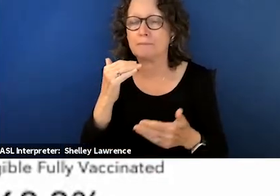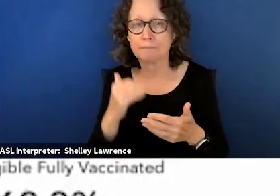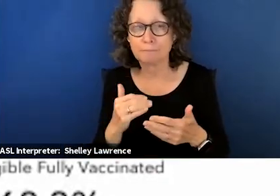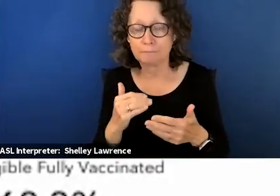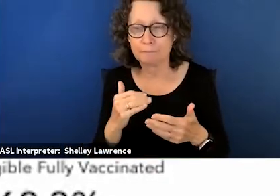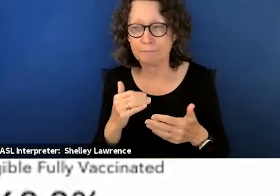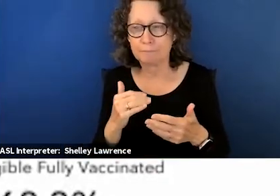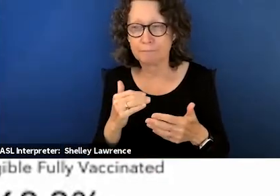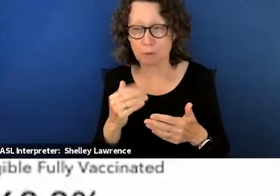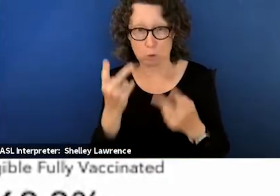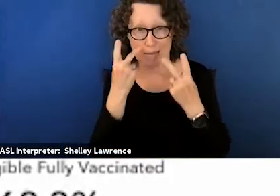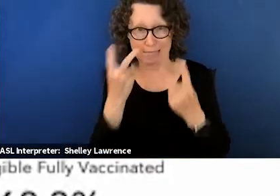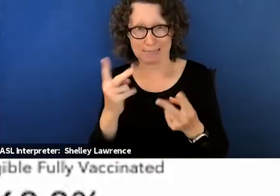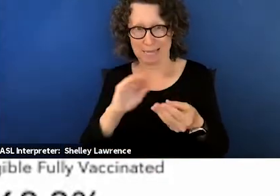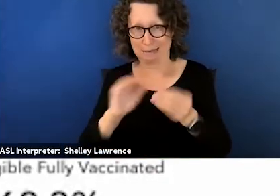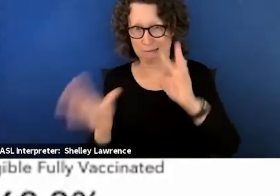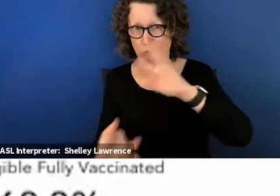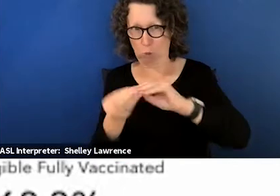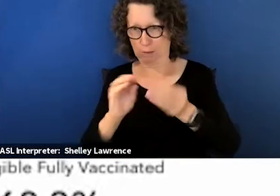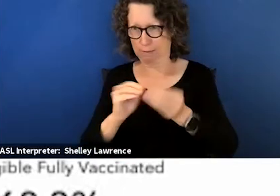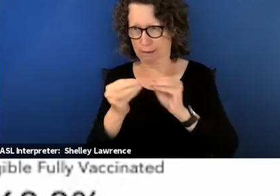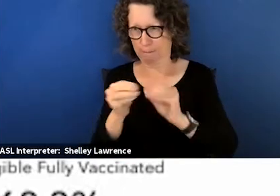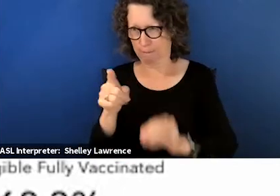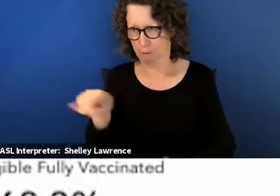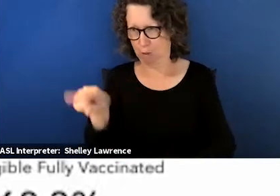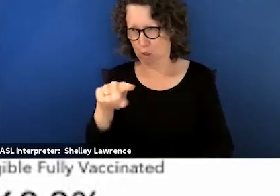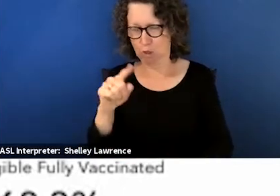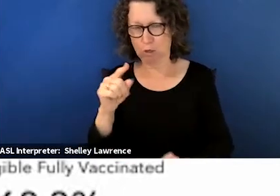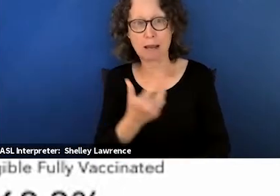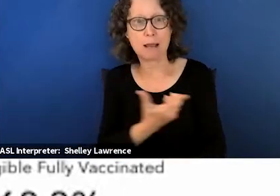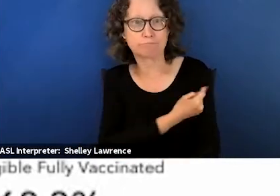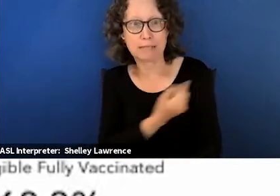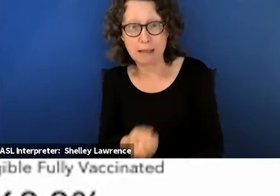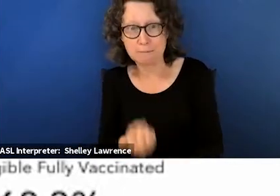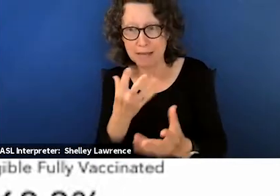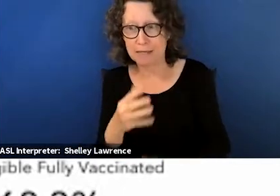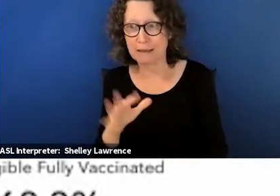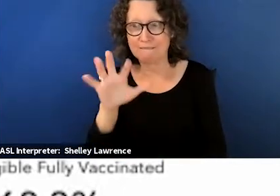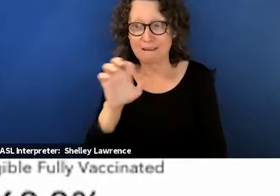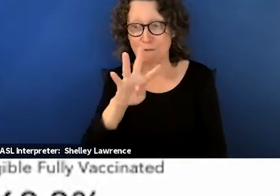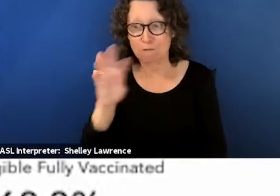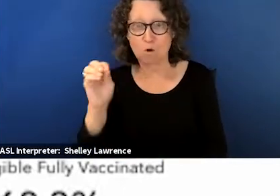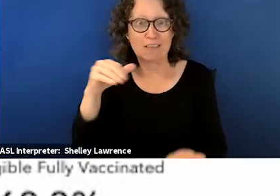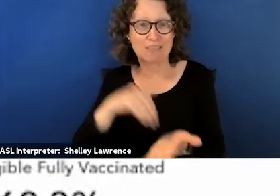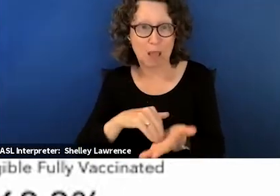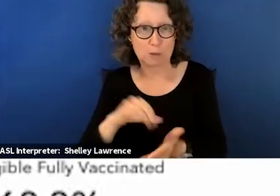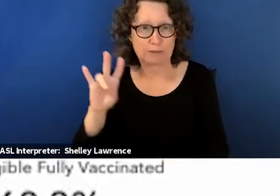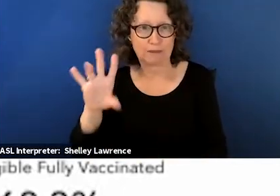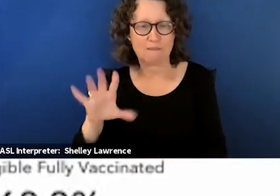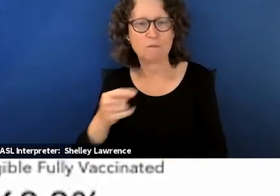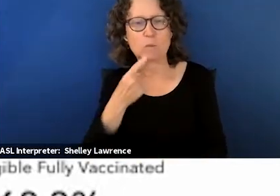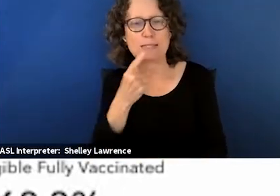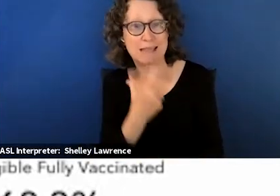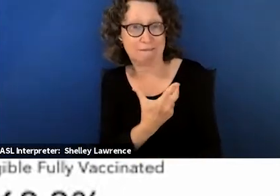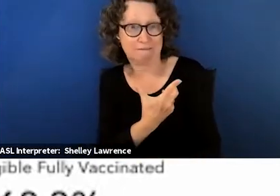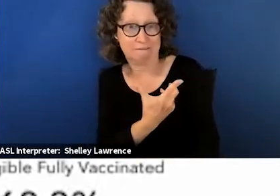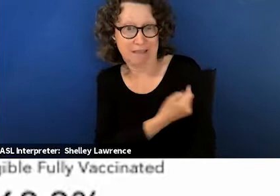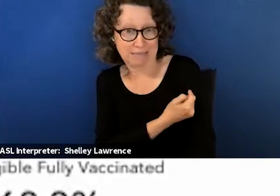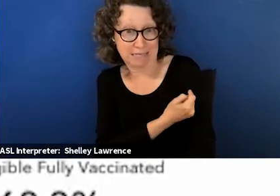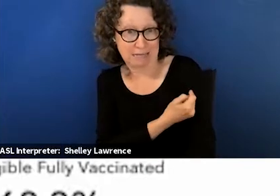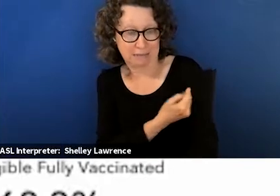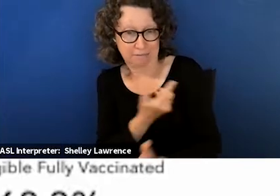And you can see the total number of administered doses there. When we say vaccinated, we're talking about